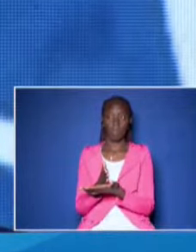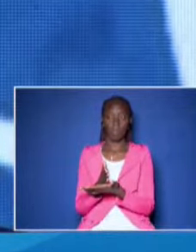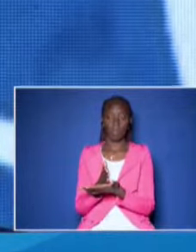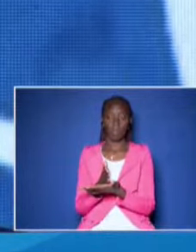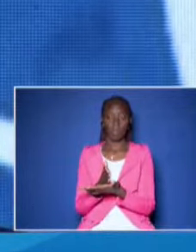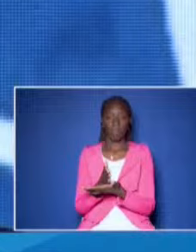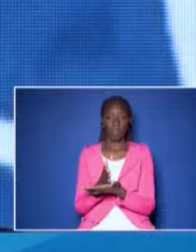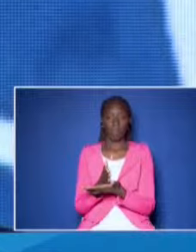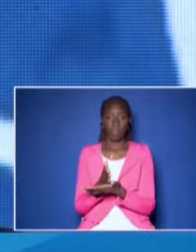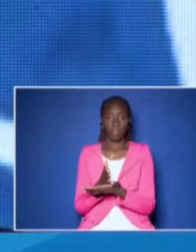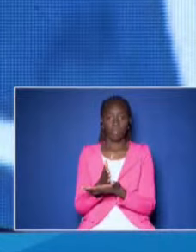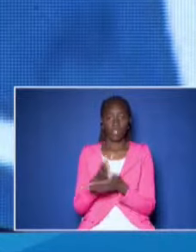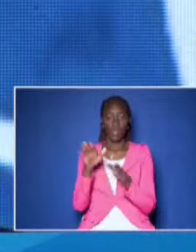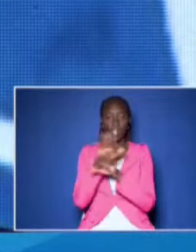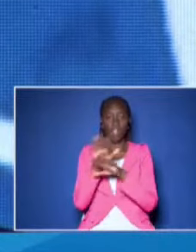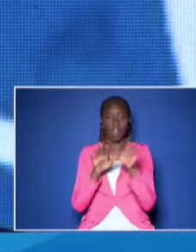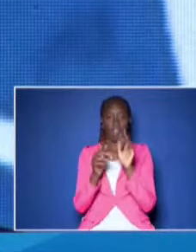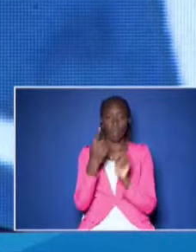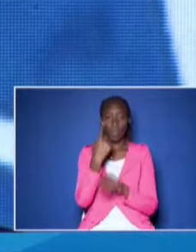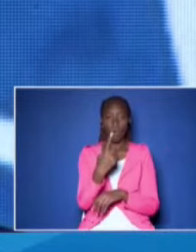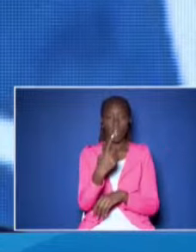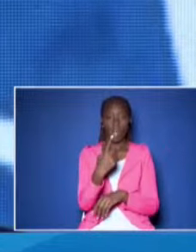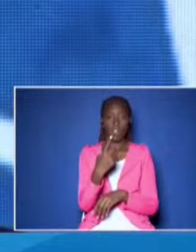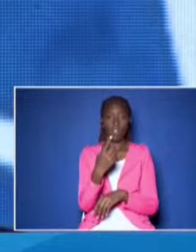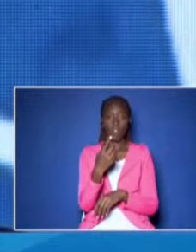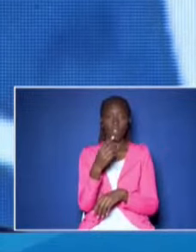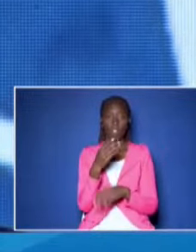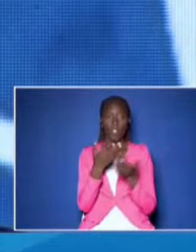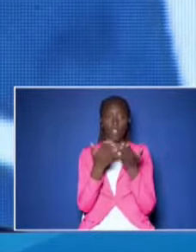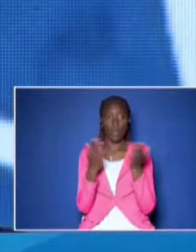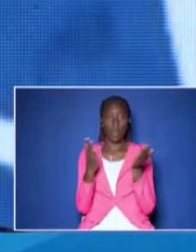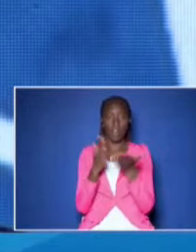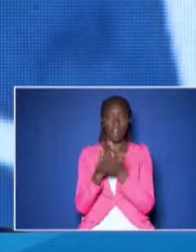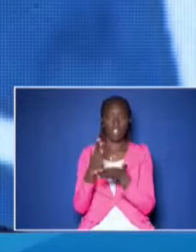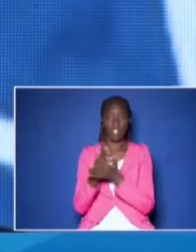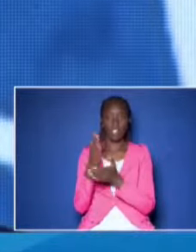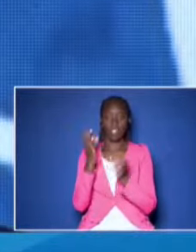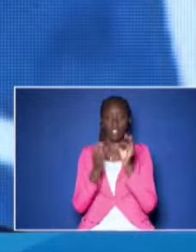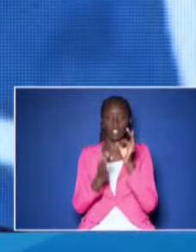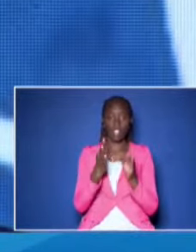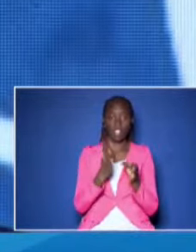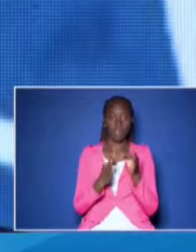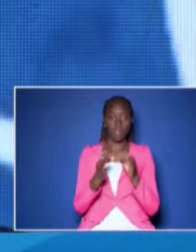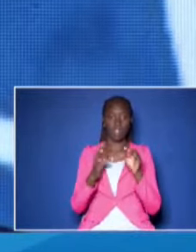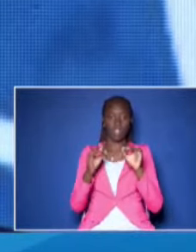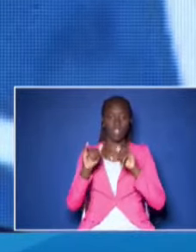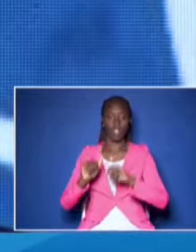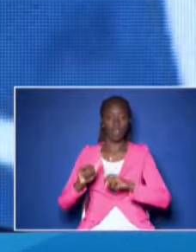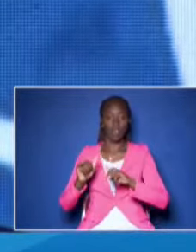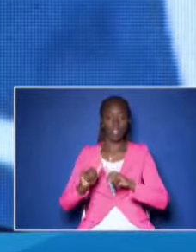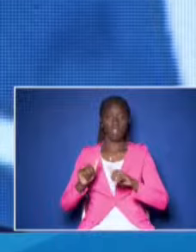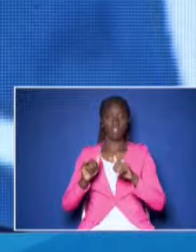truth one of your righteous judgments endures